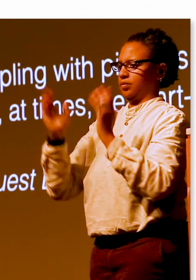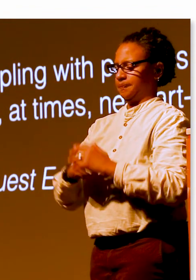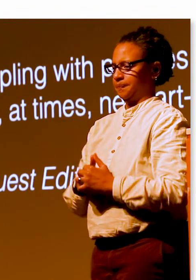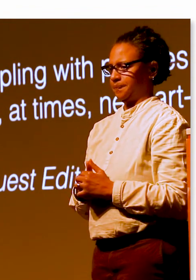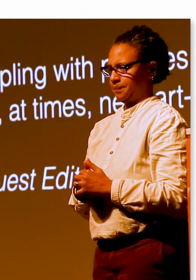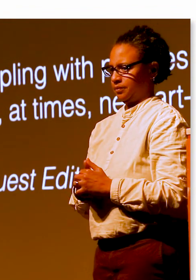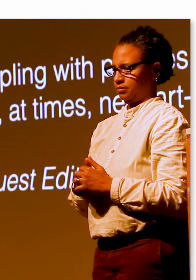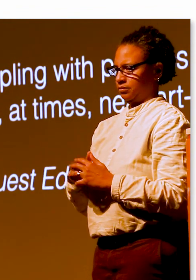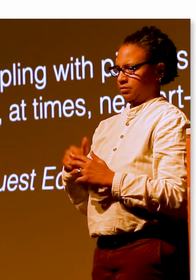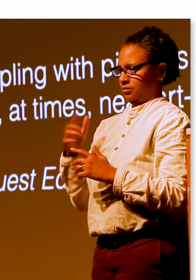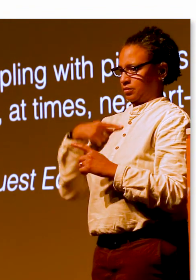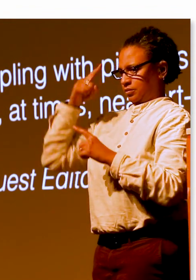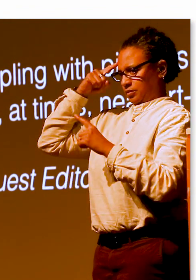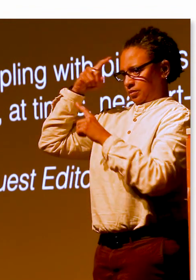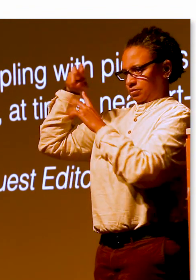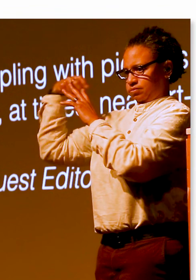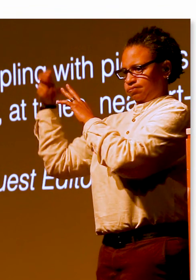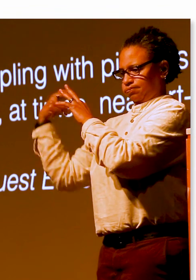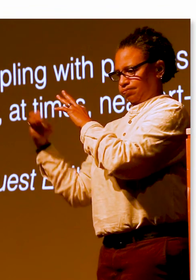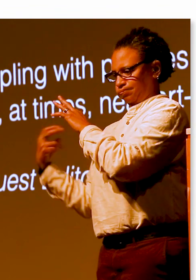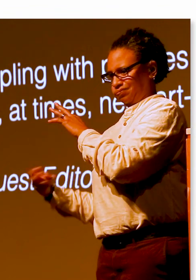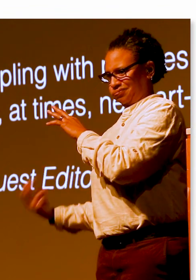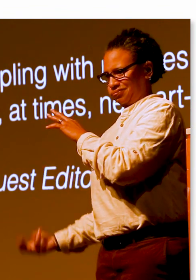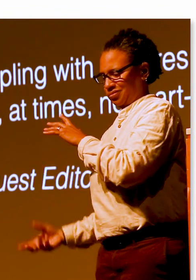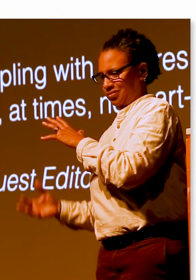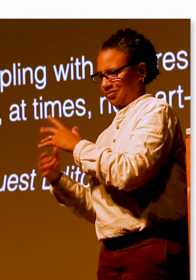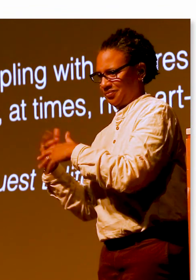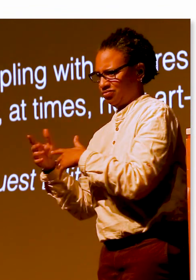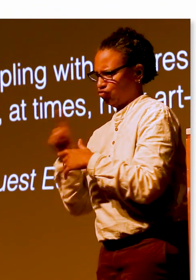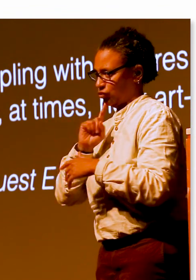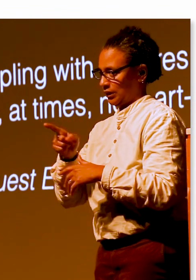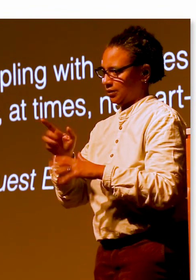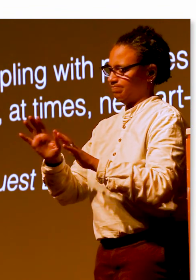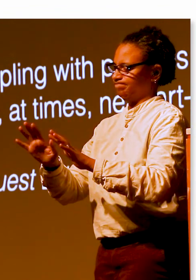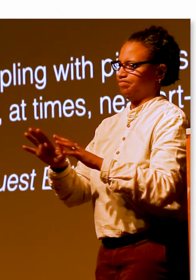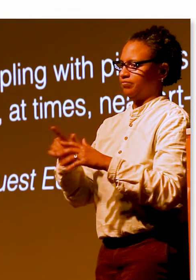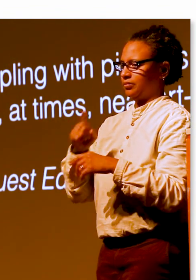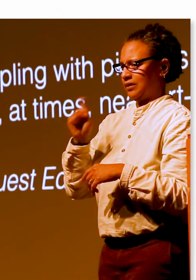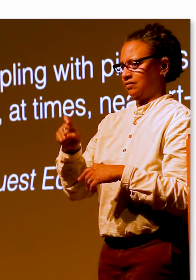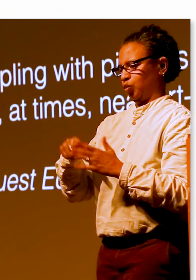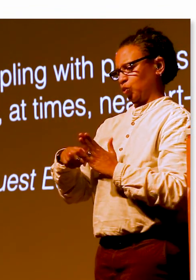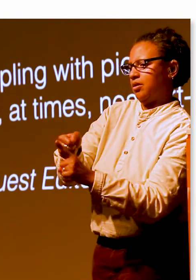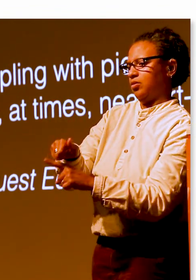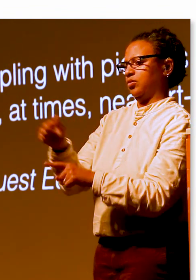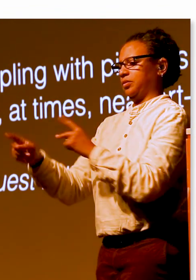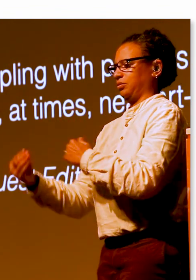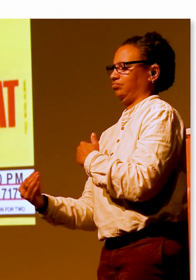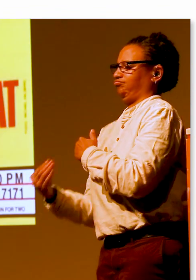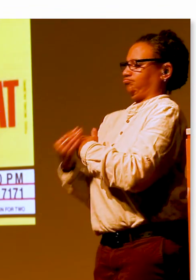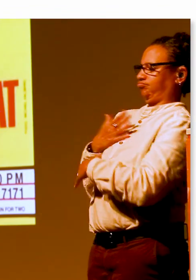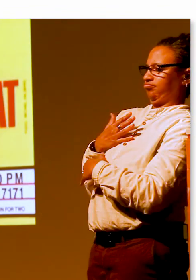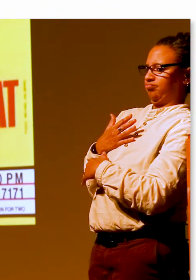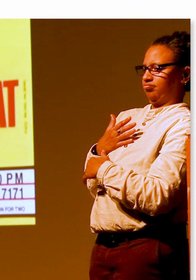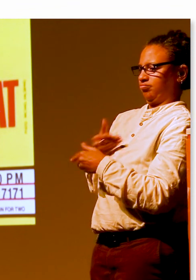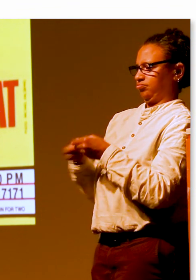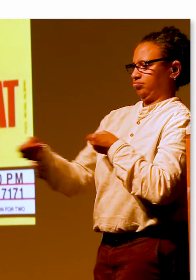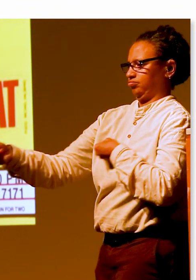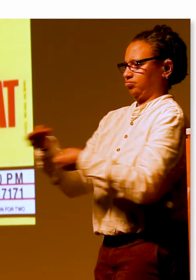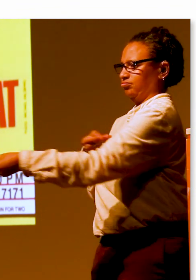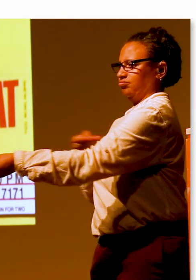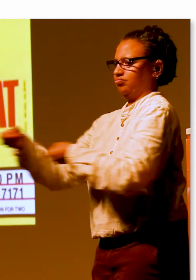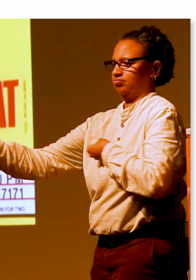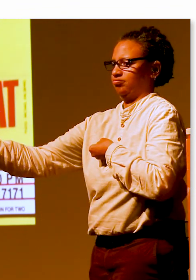really is a matter of thinking critically about how these things are impacting all of us. And so